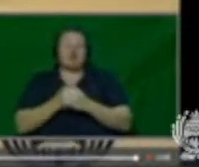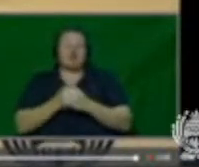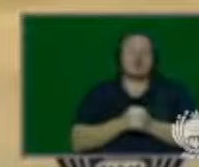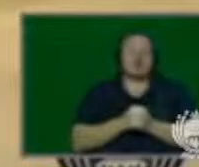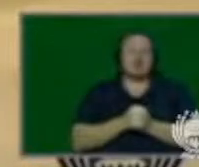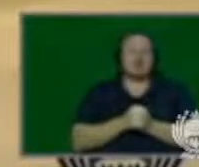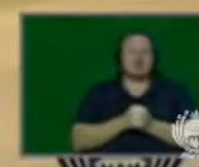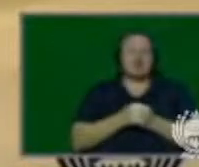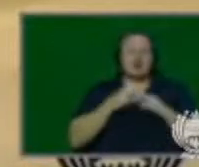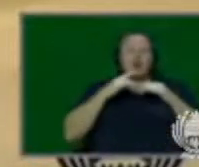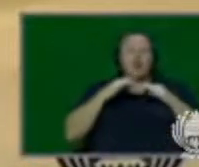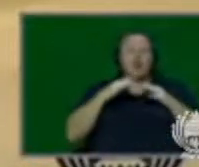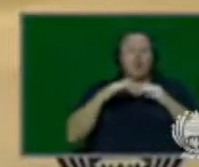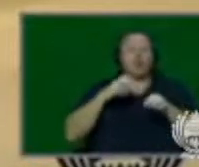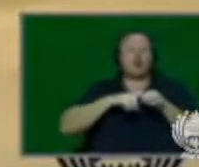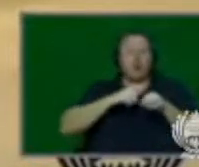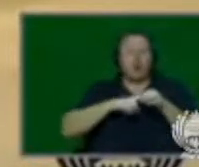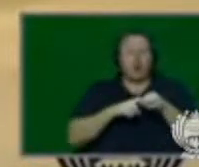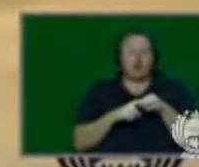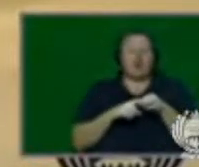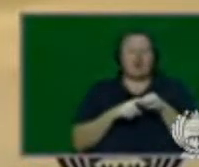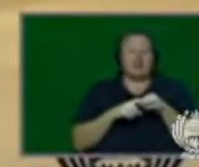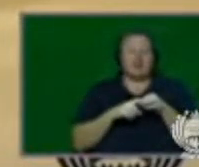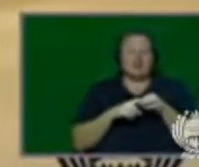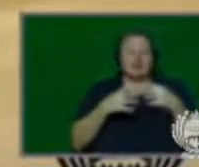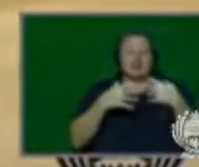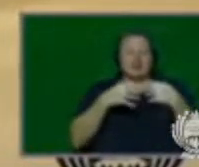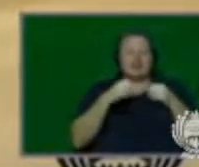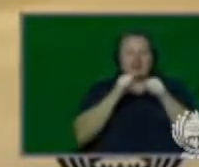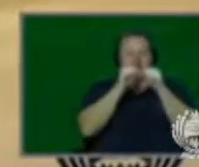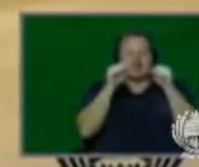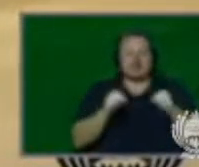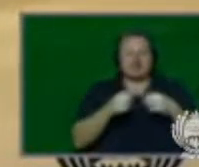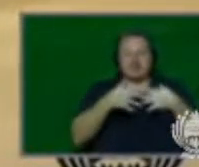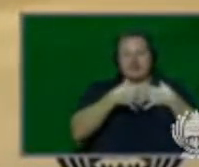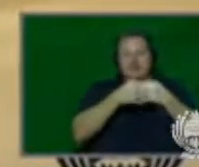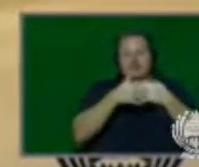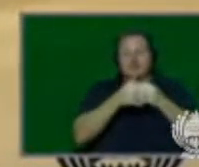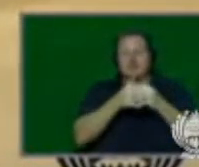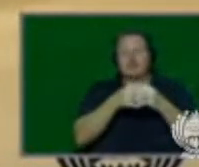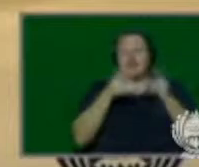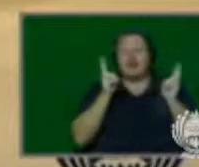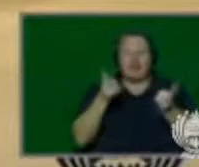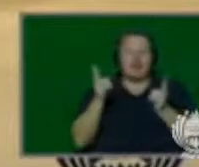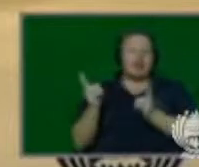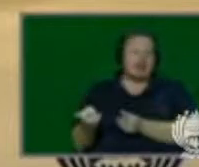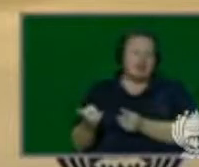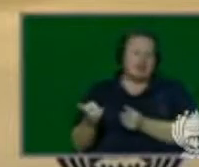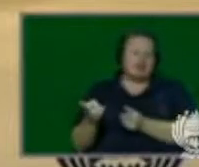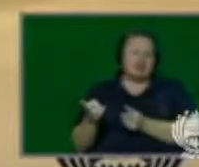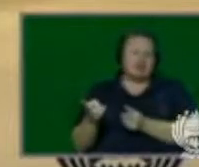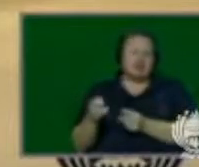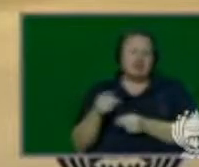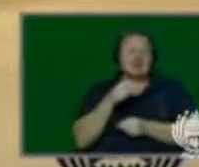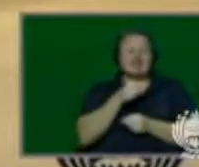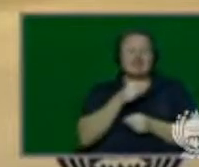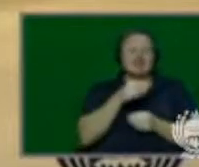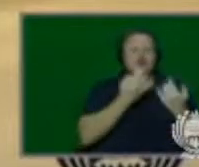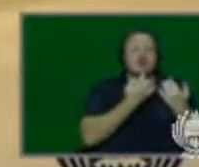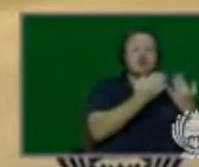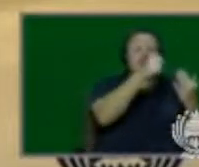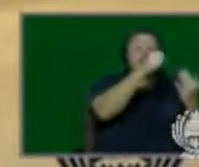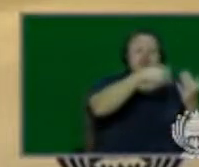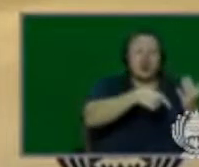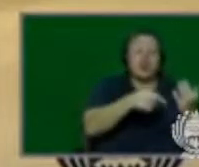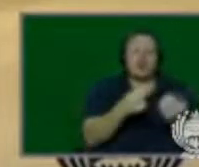system was reinstated for the first time since 2014. This is the green drop, blue